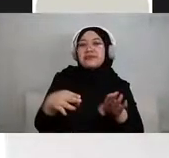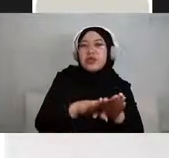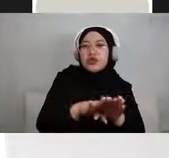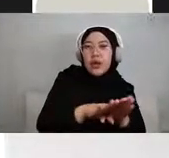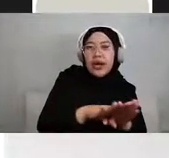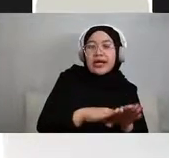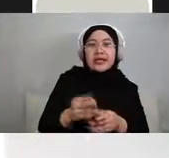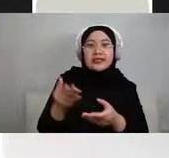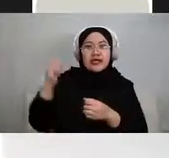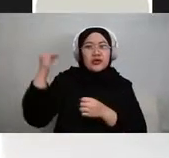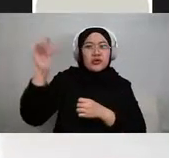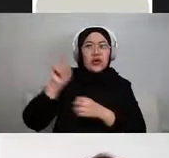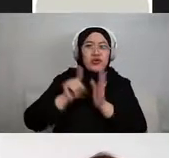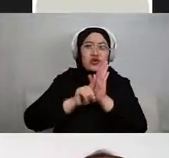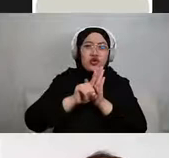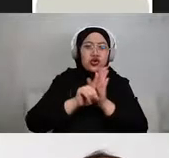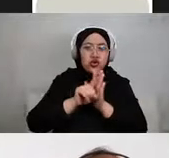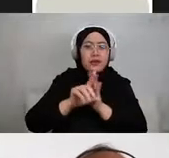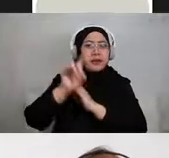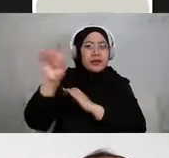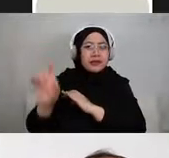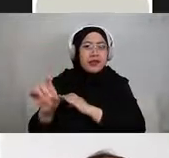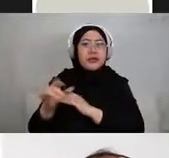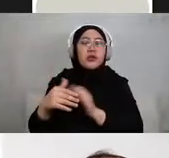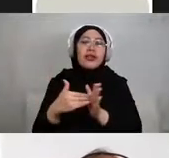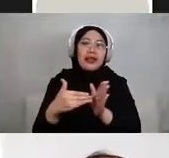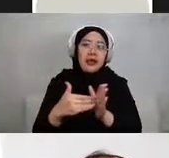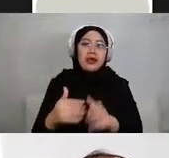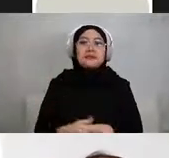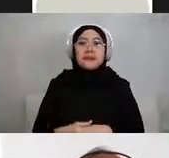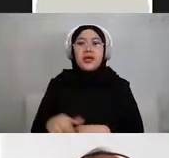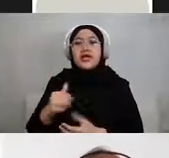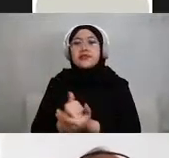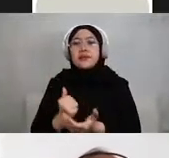This is the basically for electric bus. This